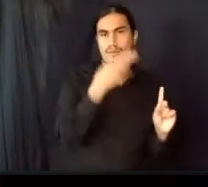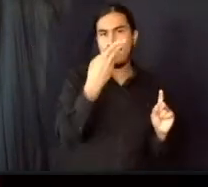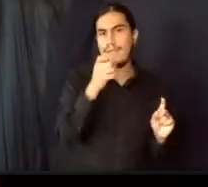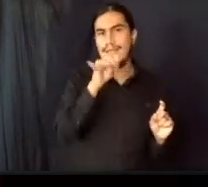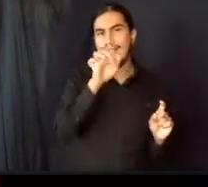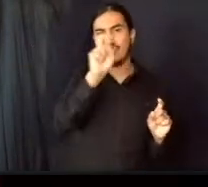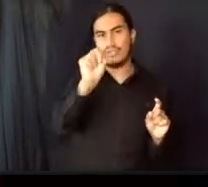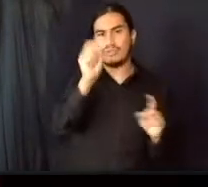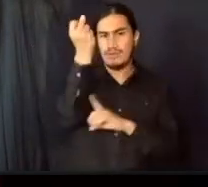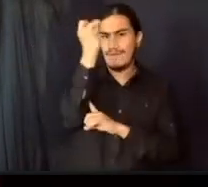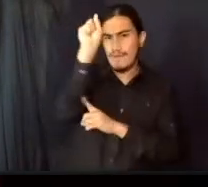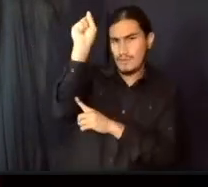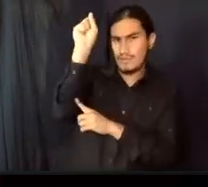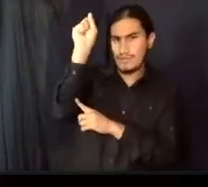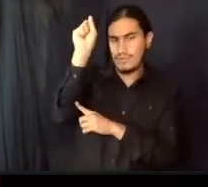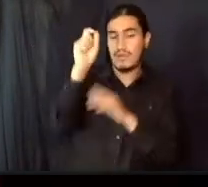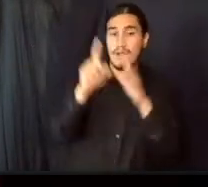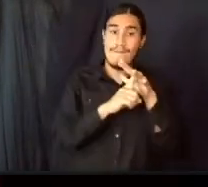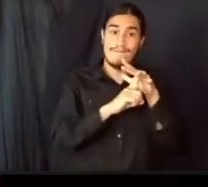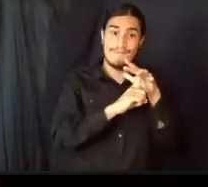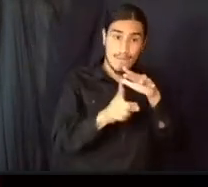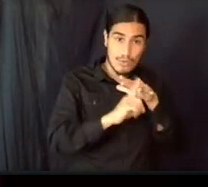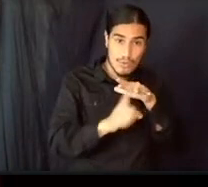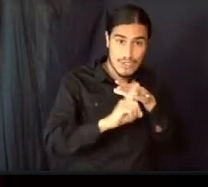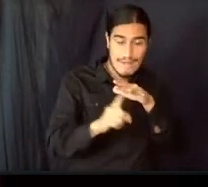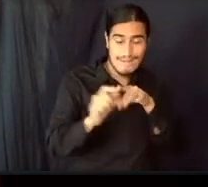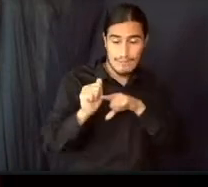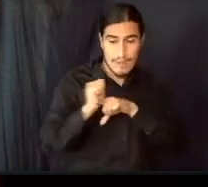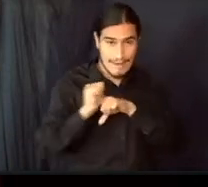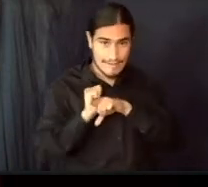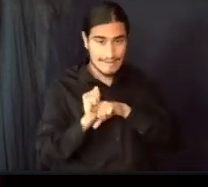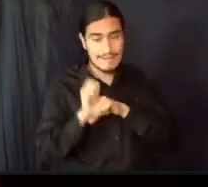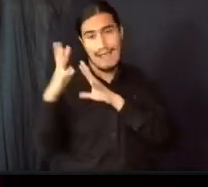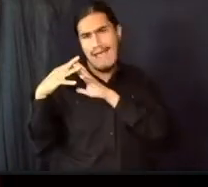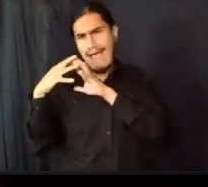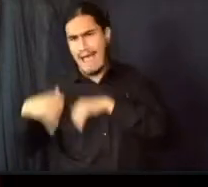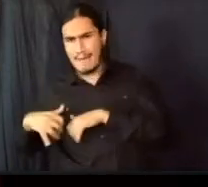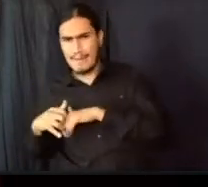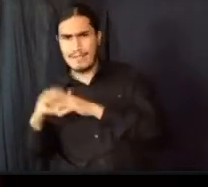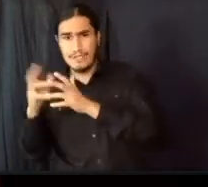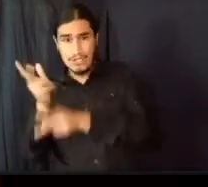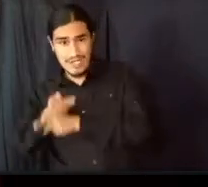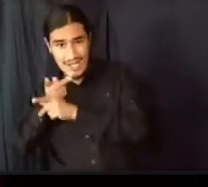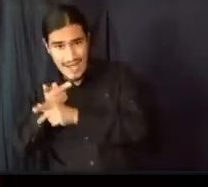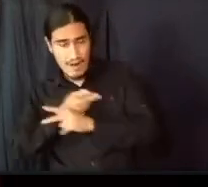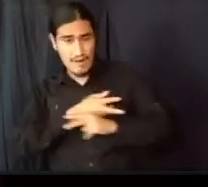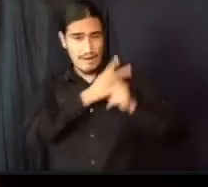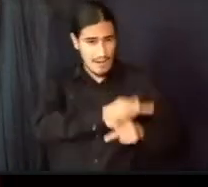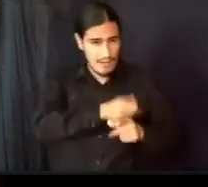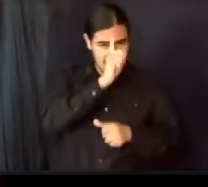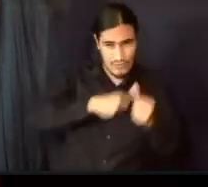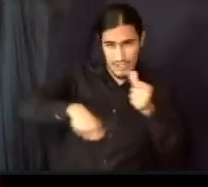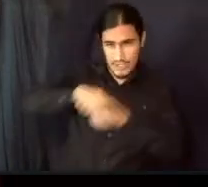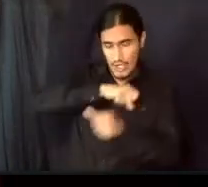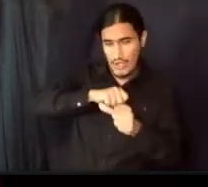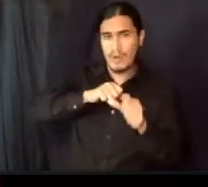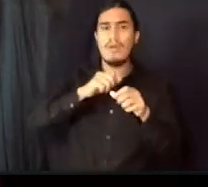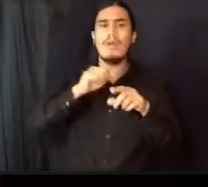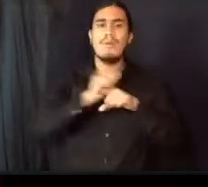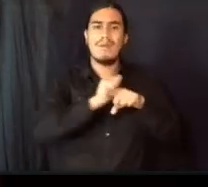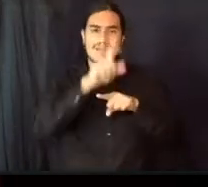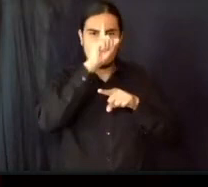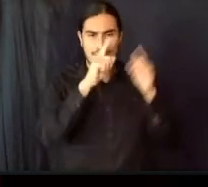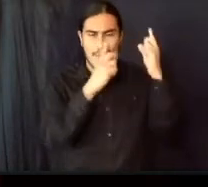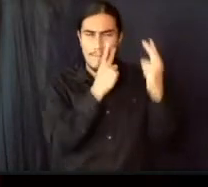practices, developing modes of abolitionist care and taking care of each other, practices of memory making